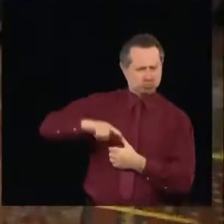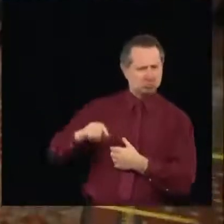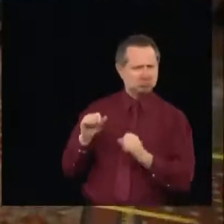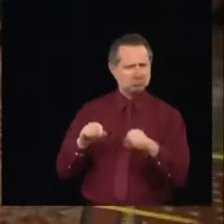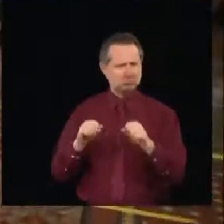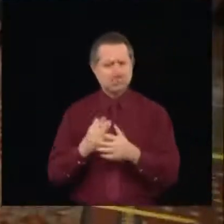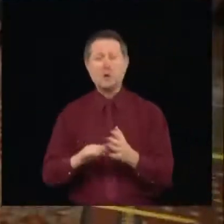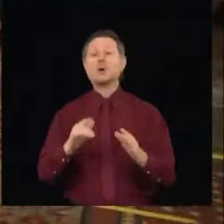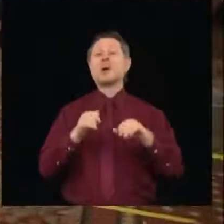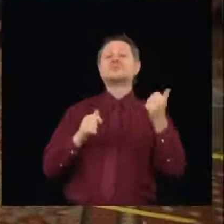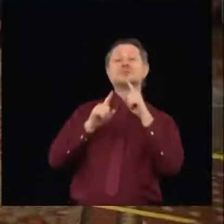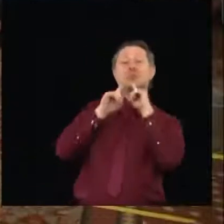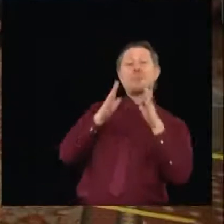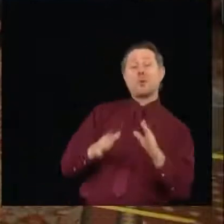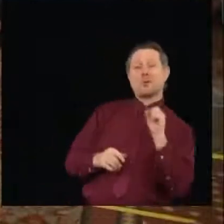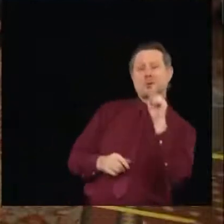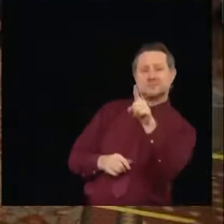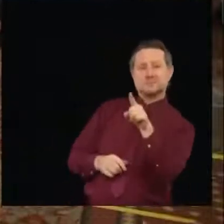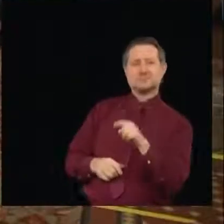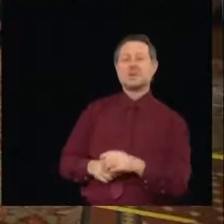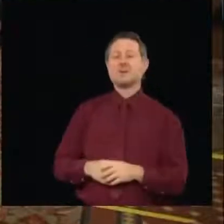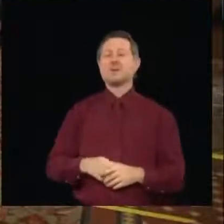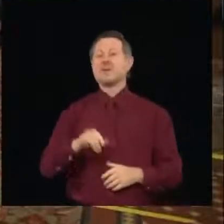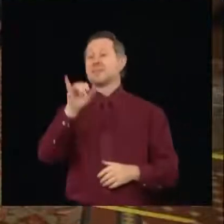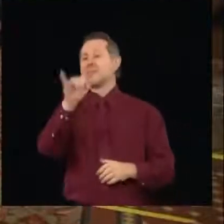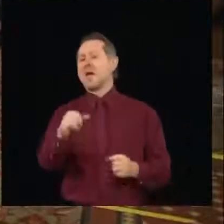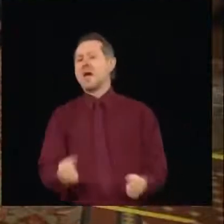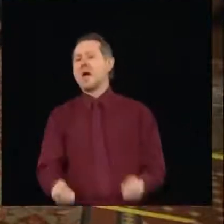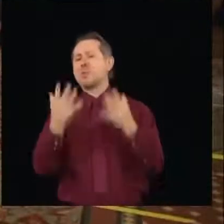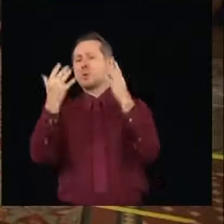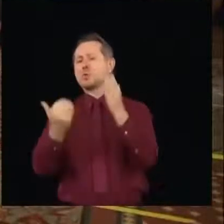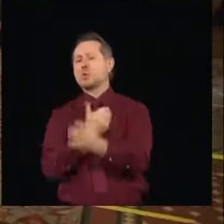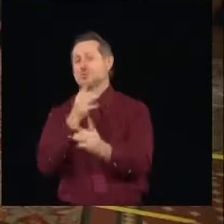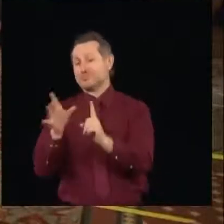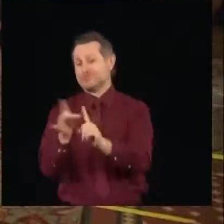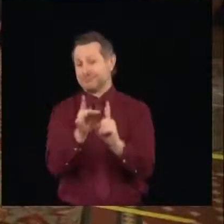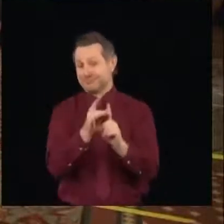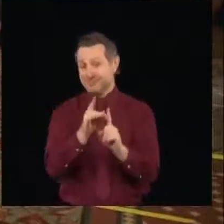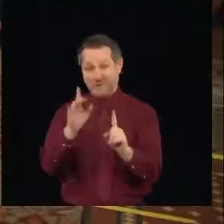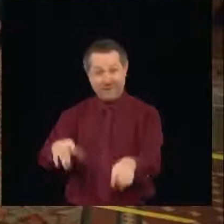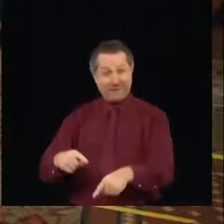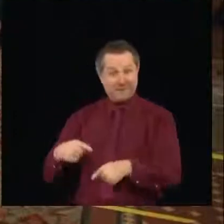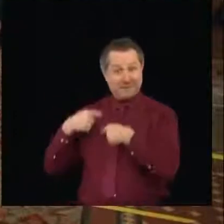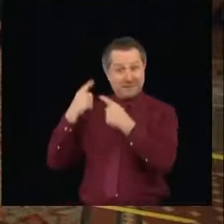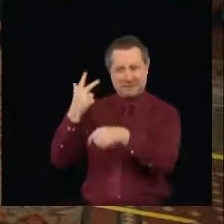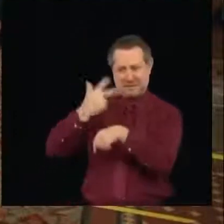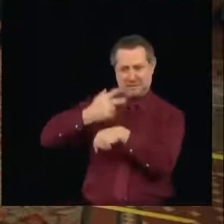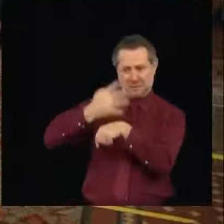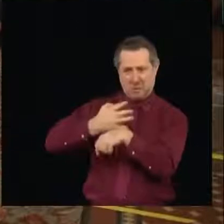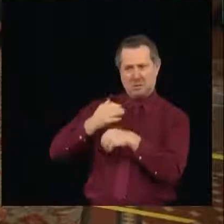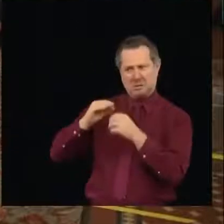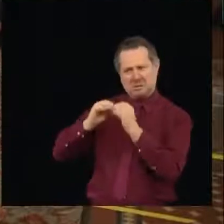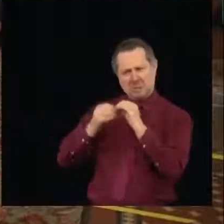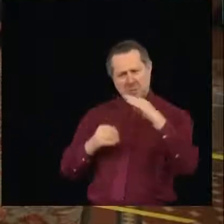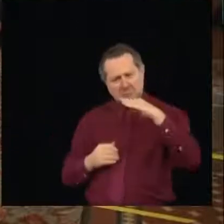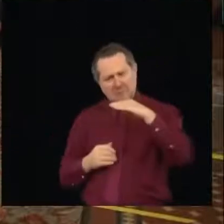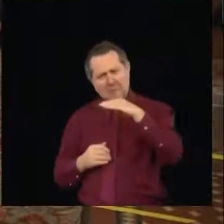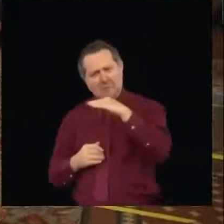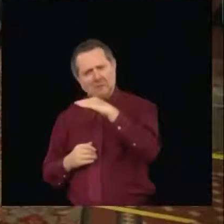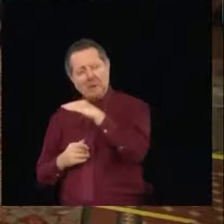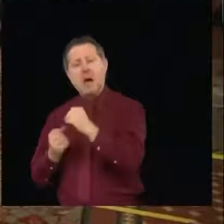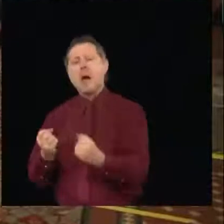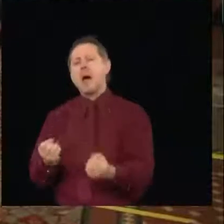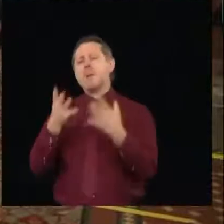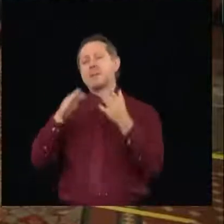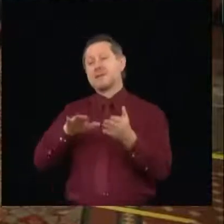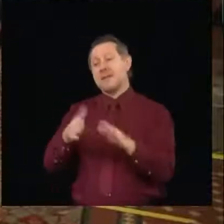With the new COVID hospitalizations, they seem to have been leveled these past few days, and Also, the number of deaths seems to not be going down.